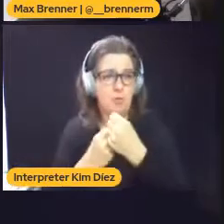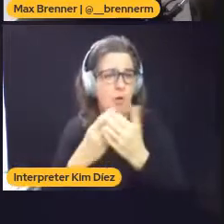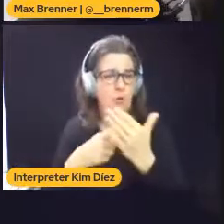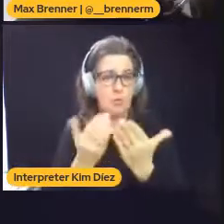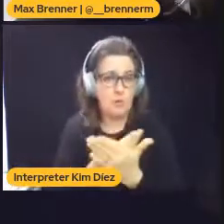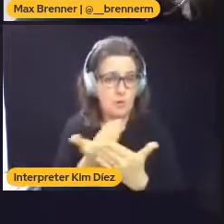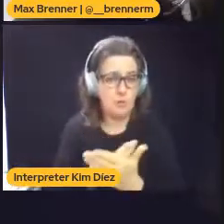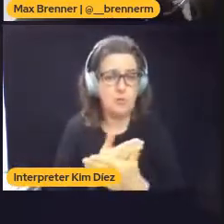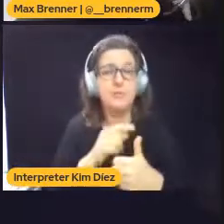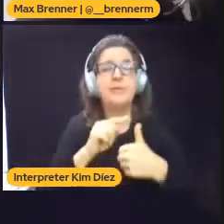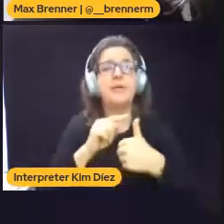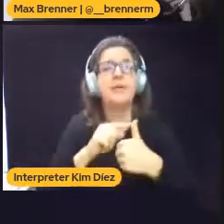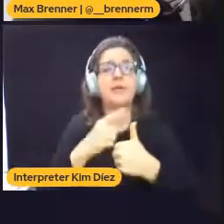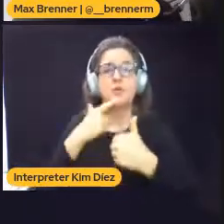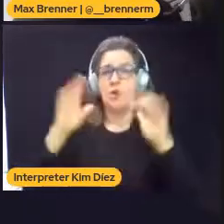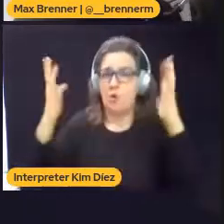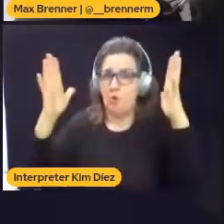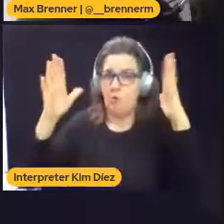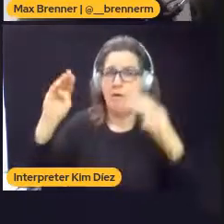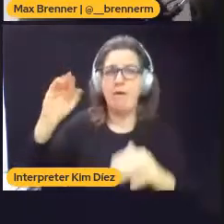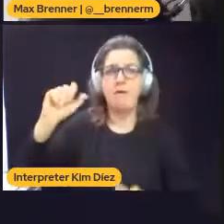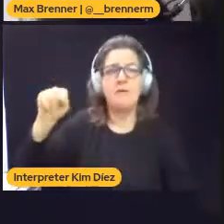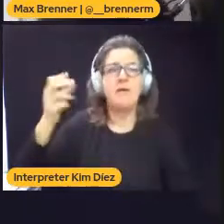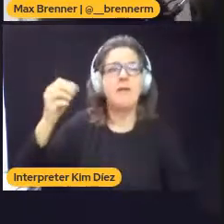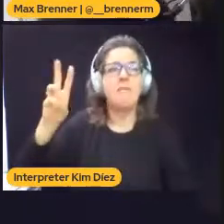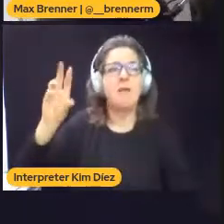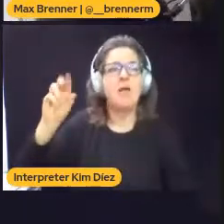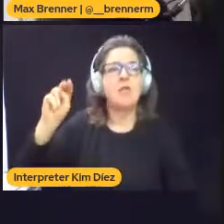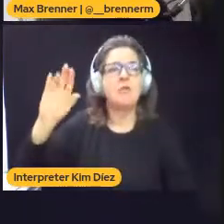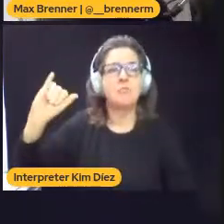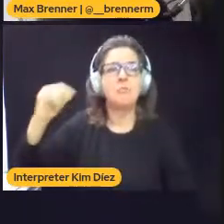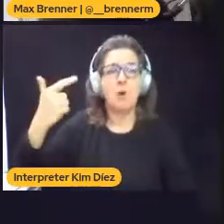At first, a little shout out to Matthew Bonick. This has been an